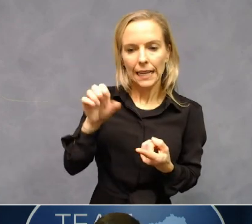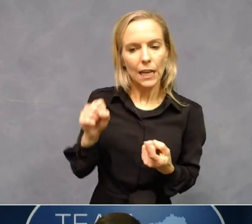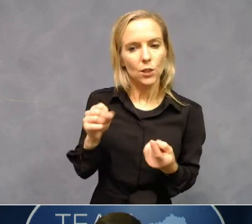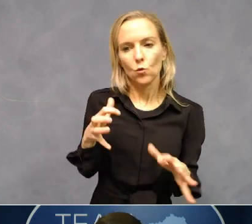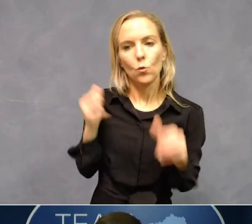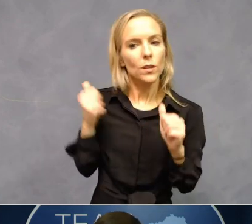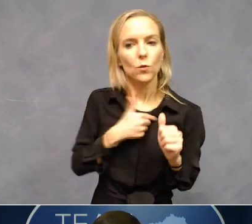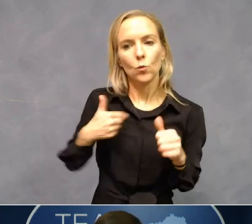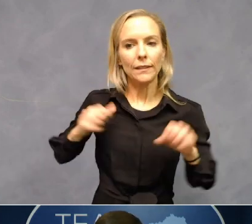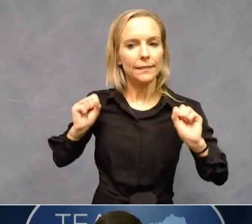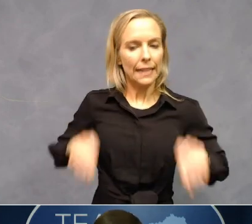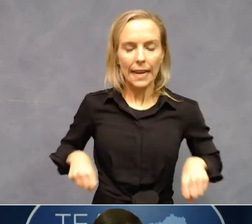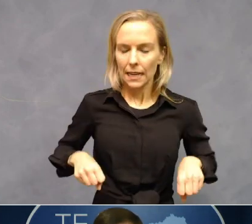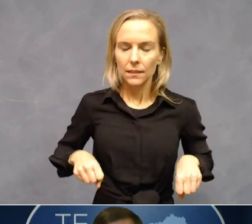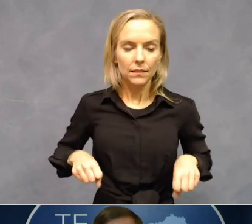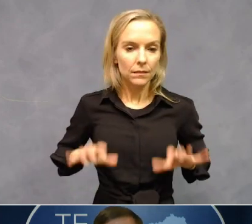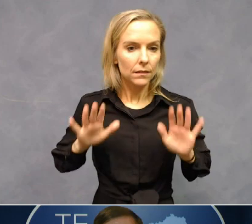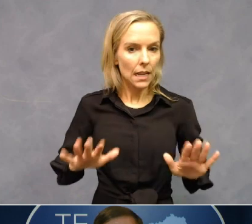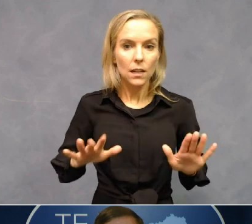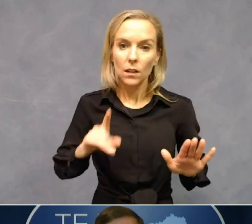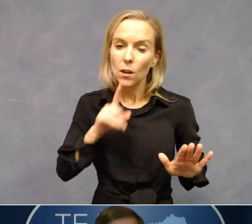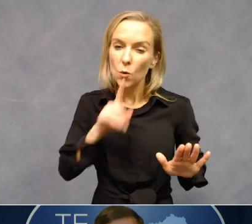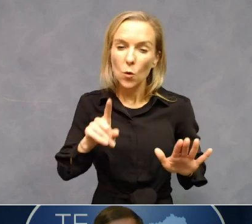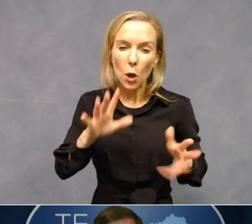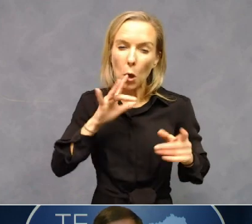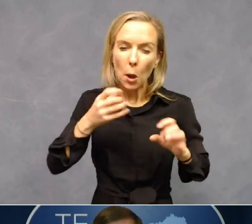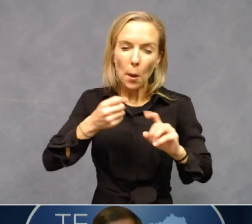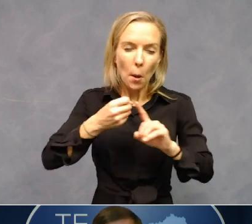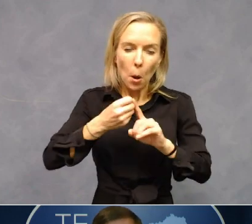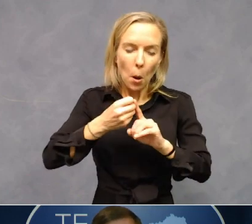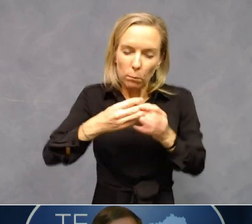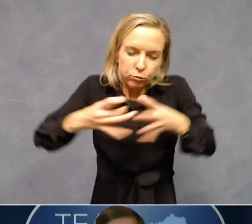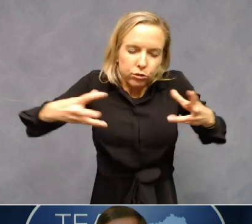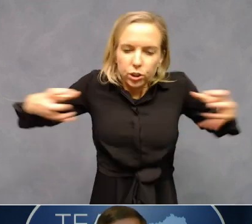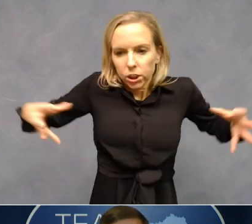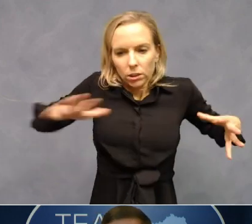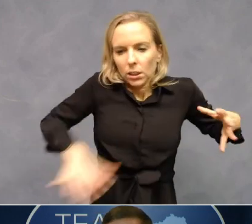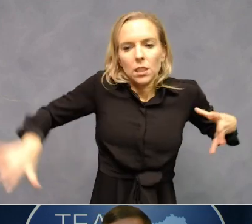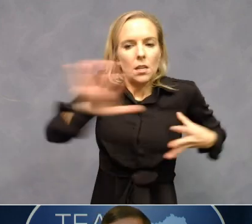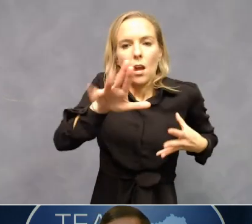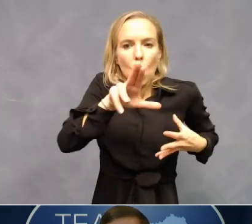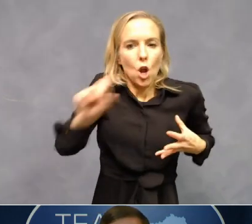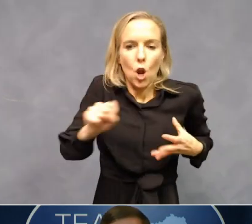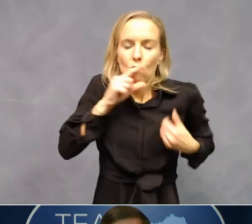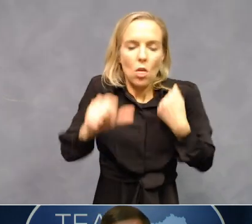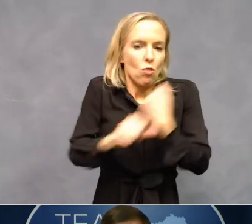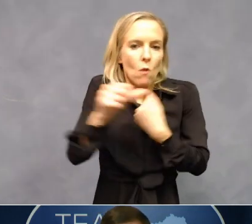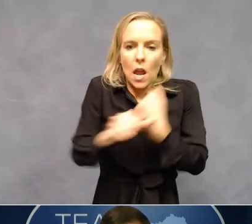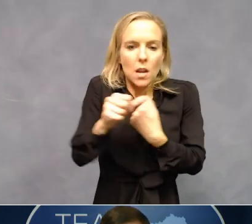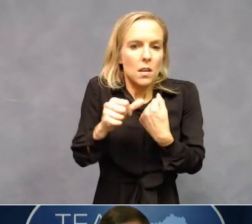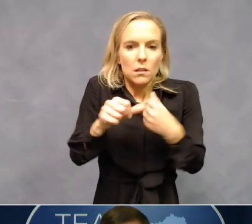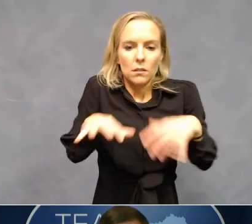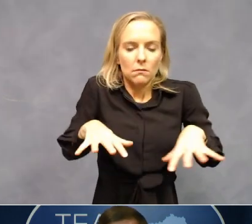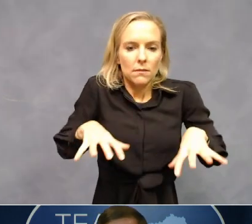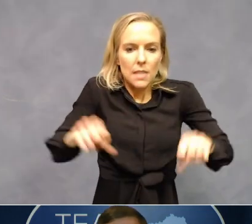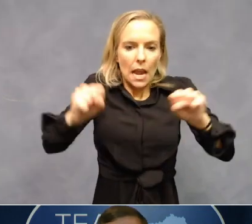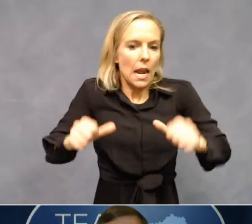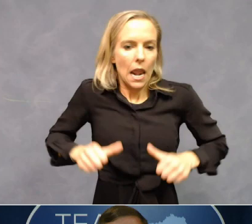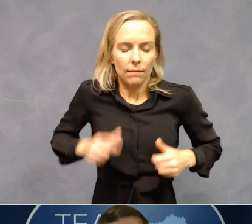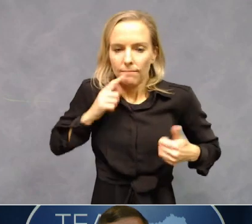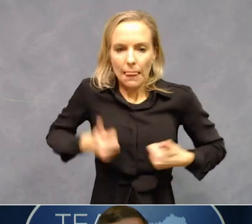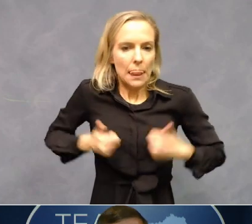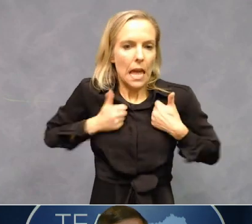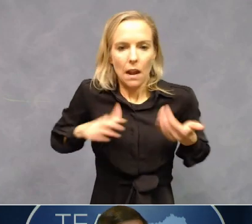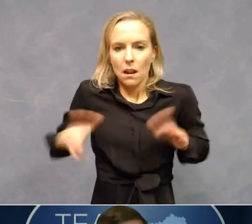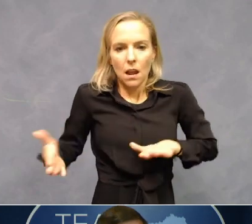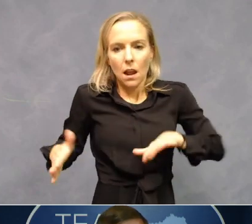can. I mean, this is exploding across our nation. It's threatening to take more lives than in the last couple